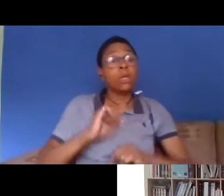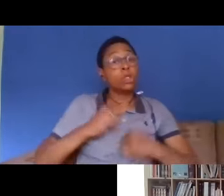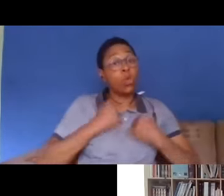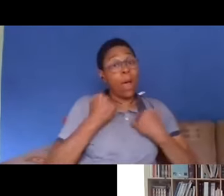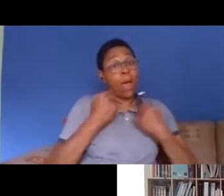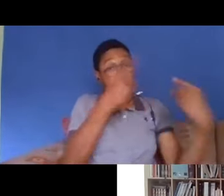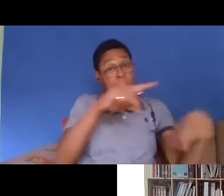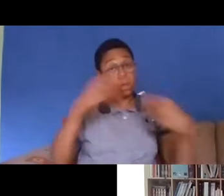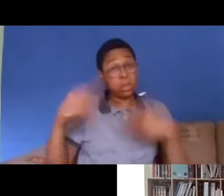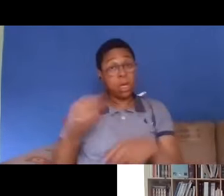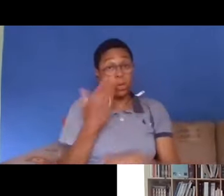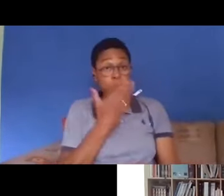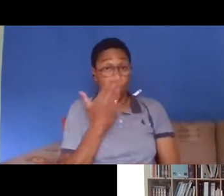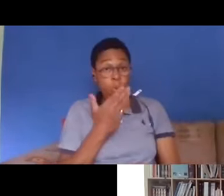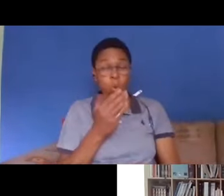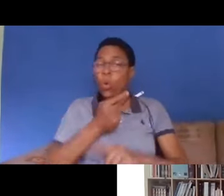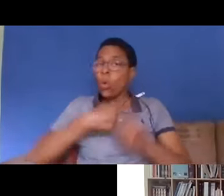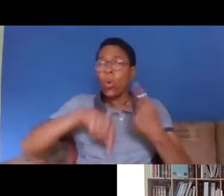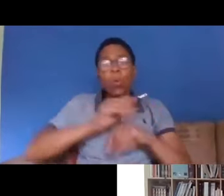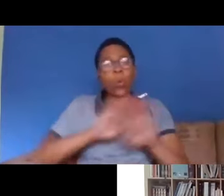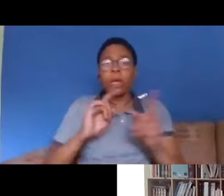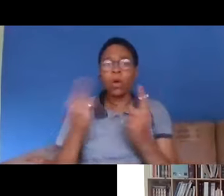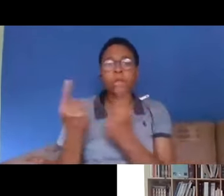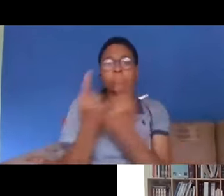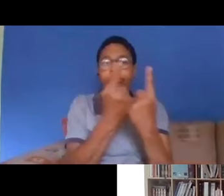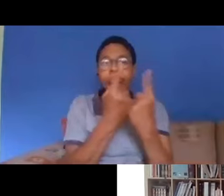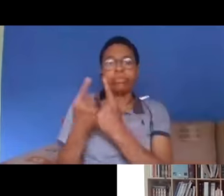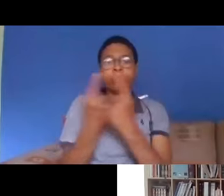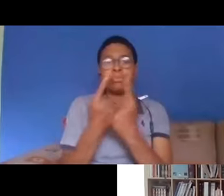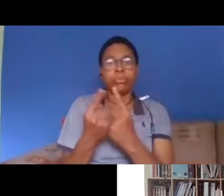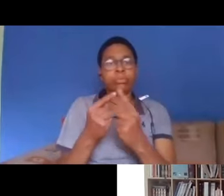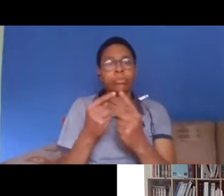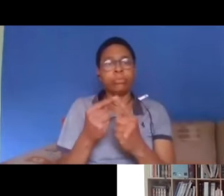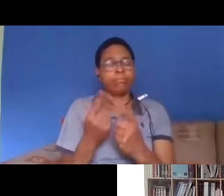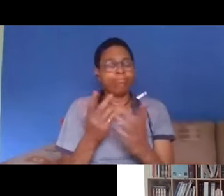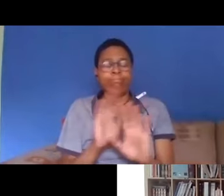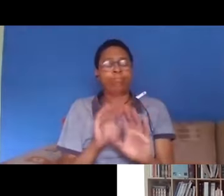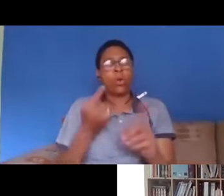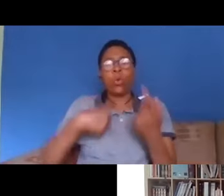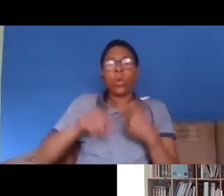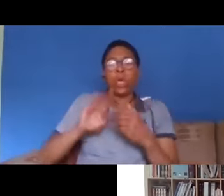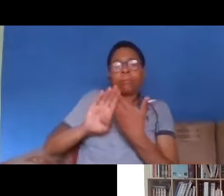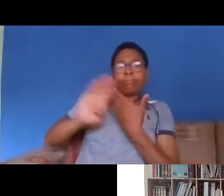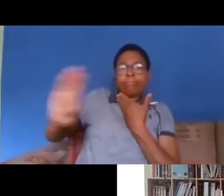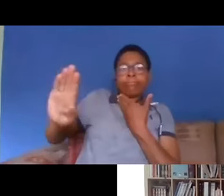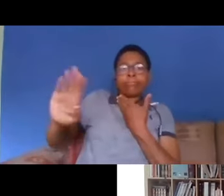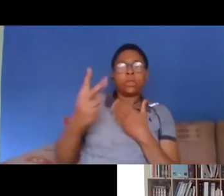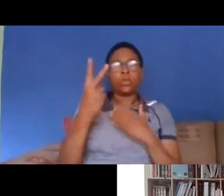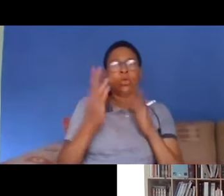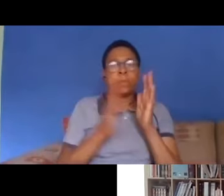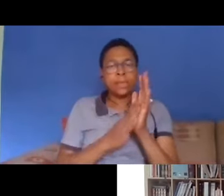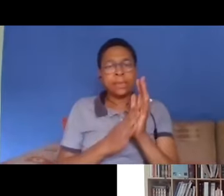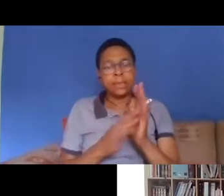we won't be partnering while social distancing measures are in place, if at all possible.